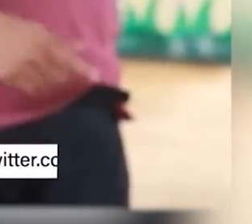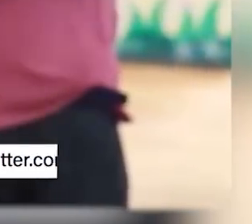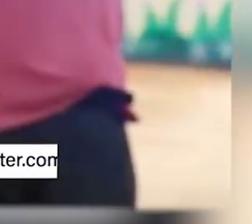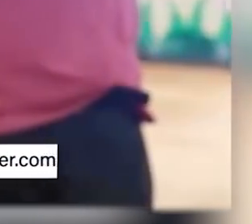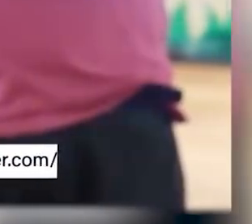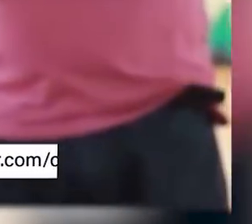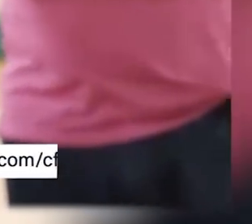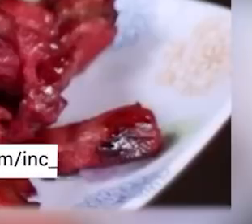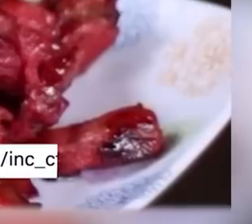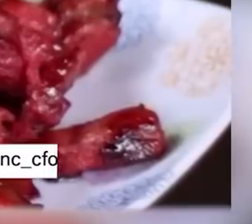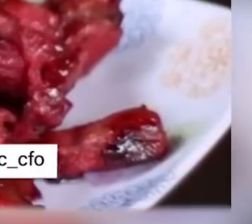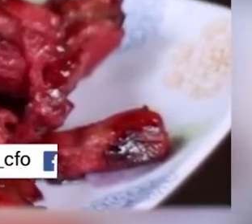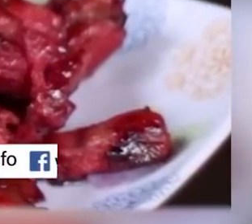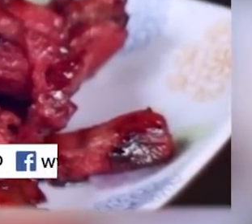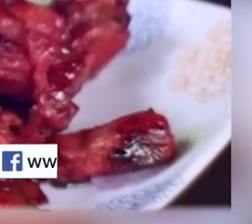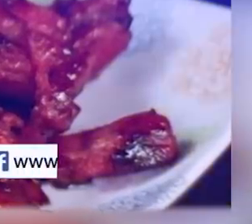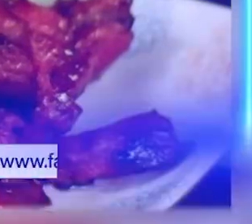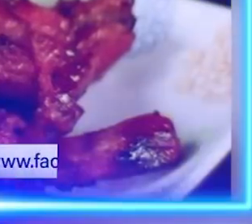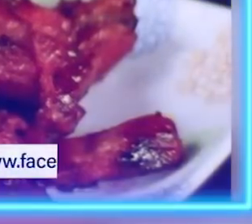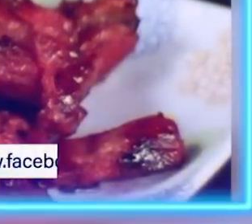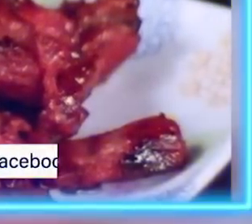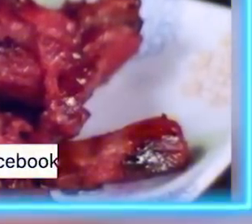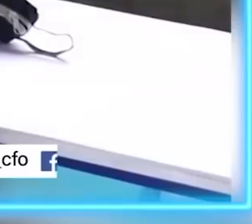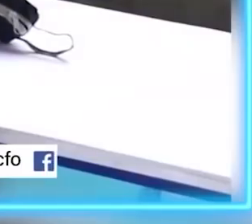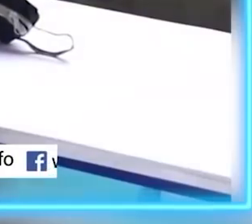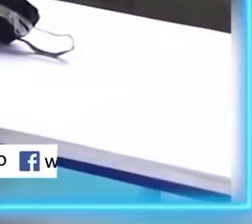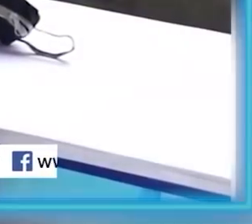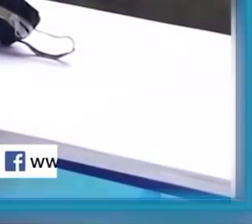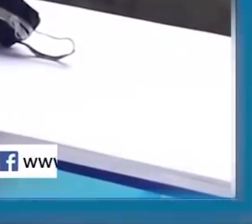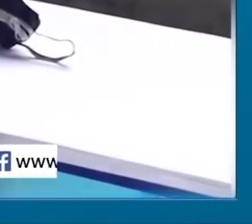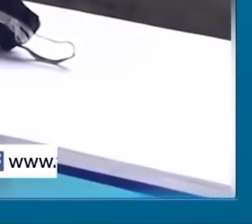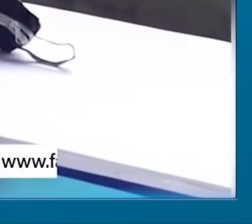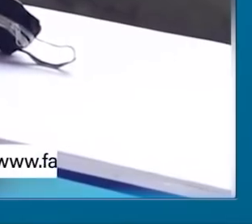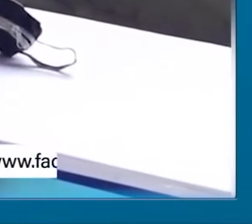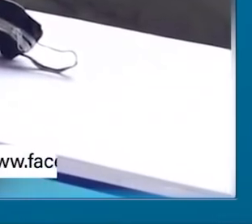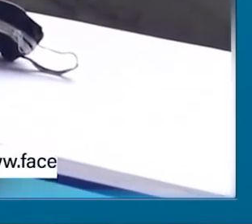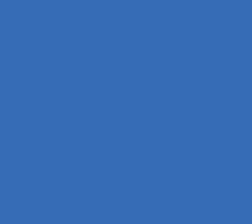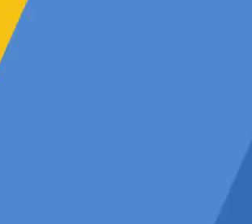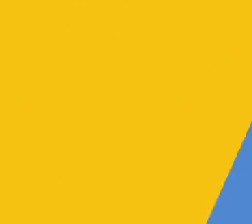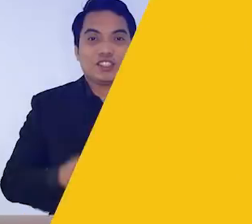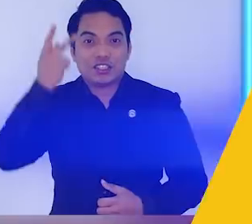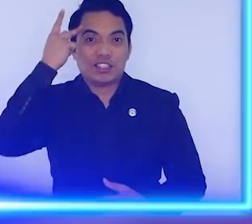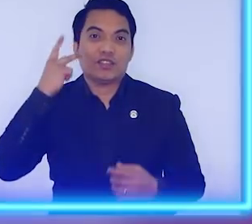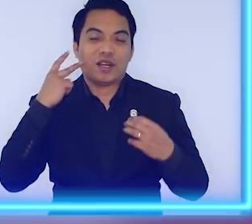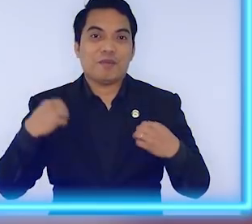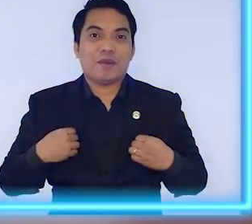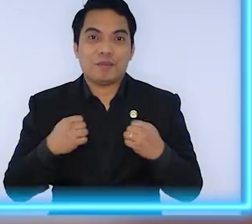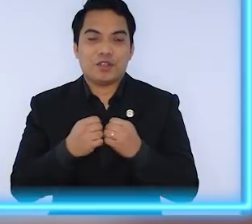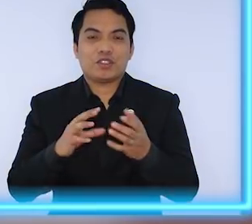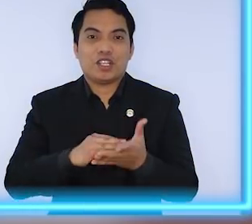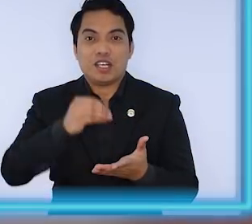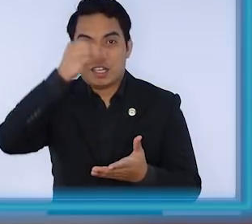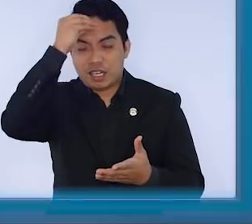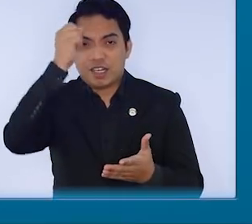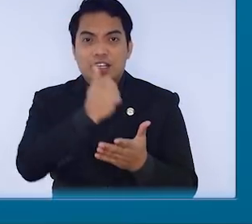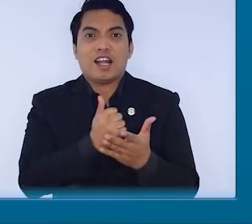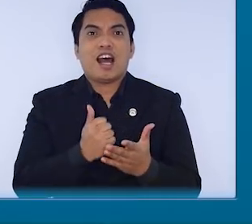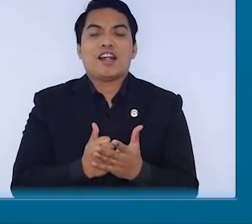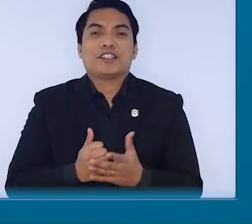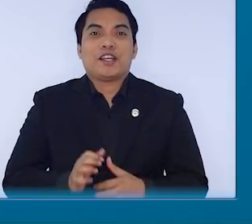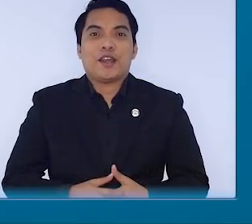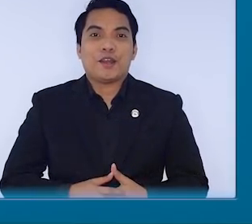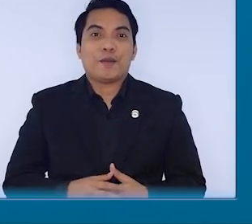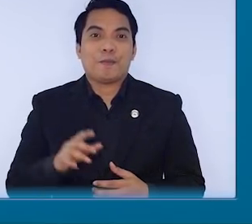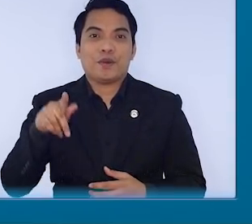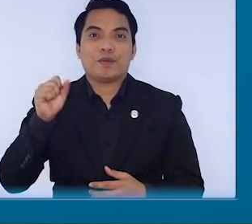Mm-hmm. Kiriwa members learned the art of